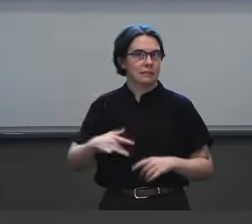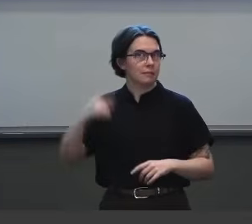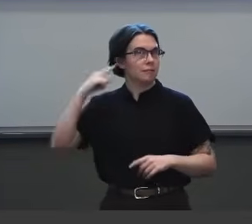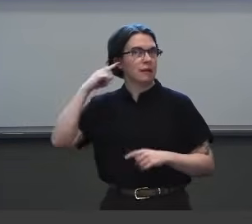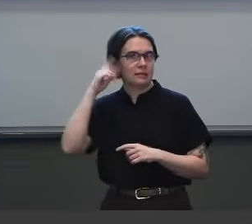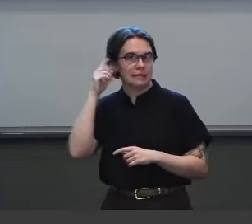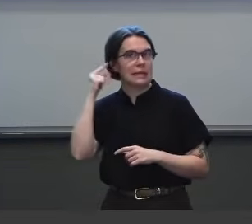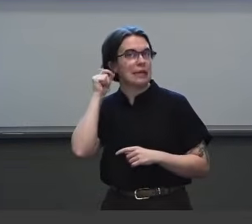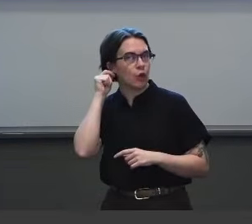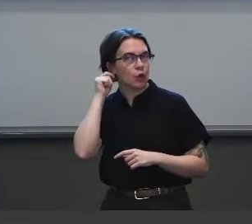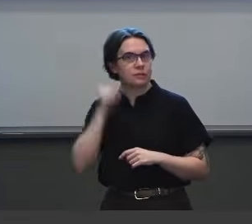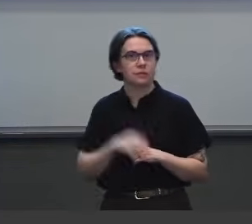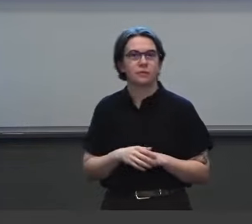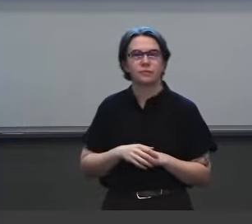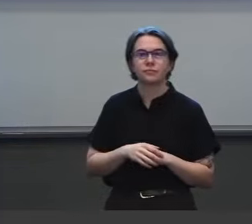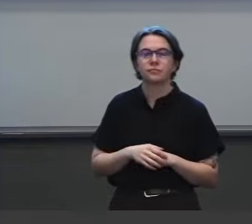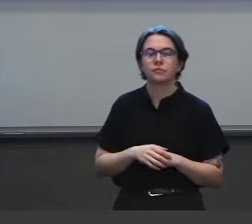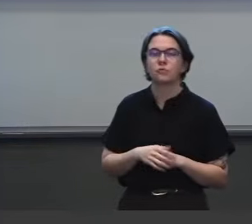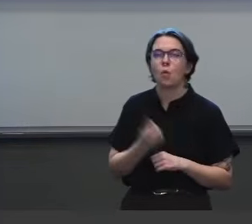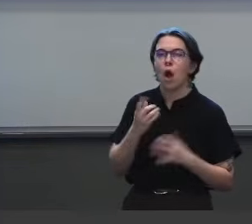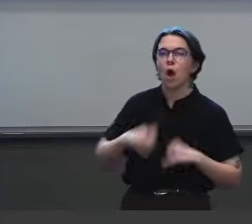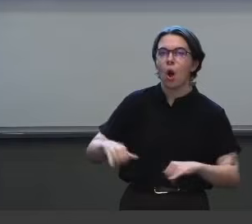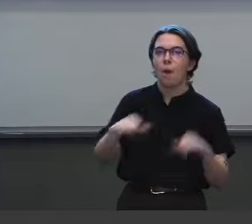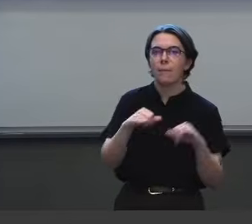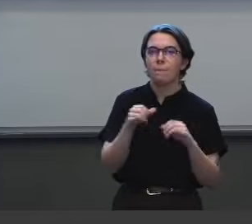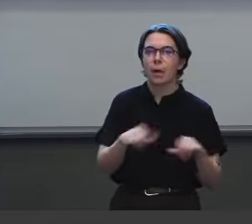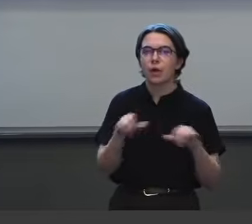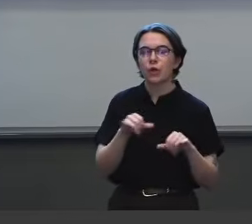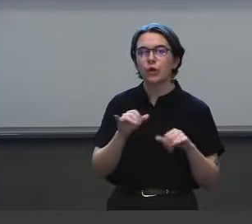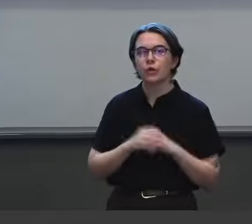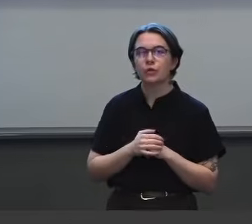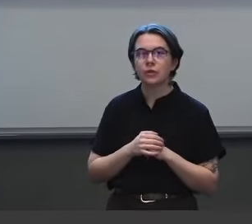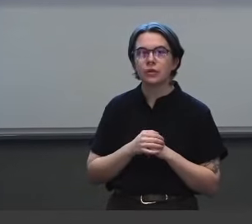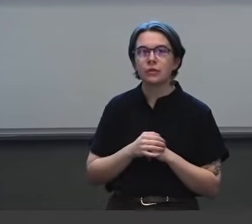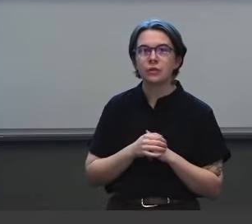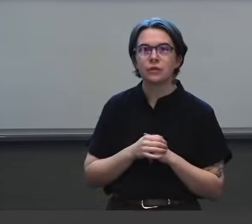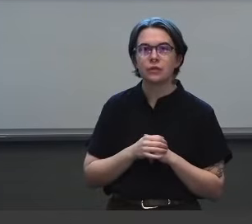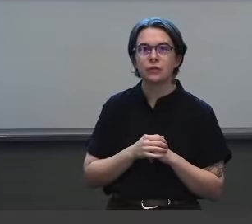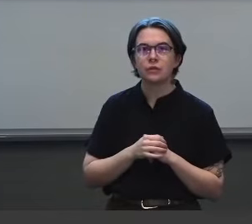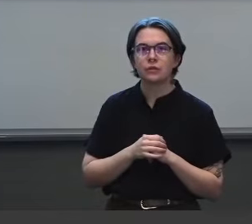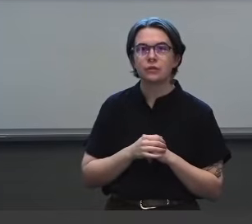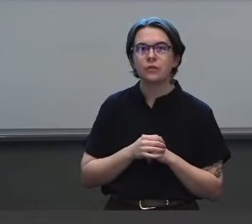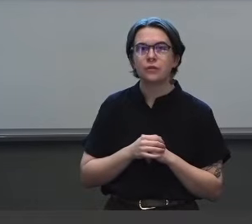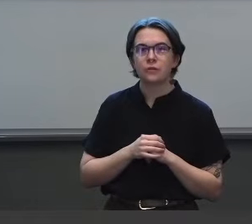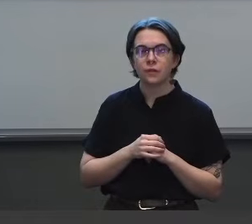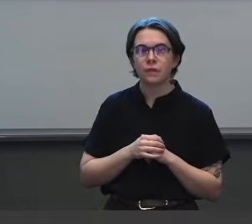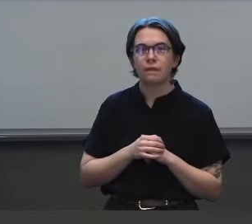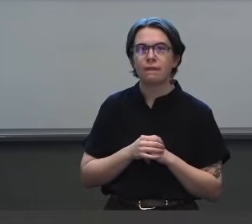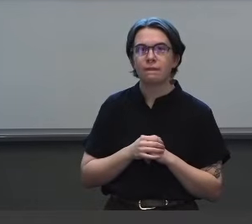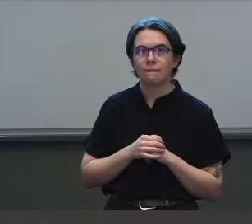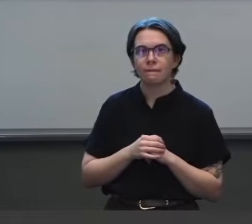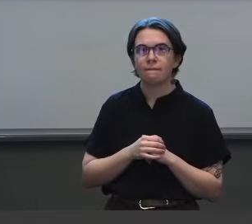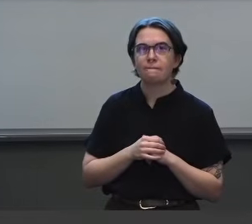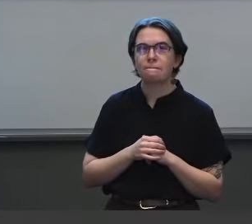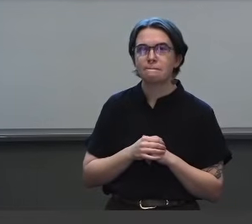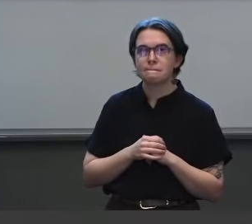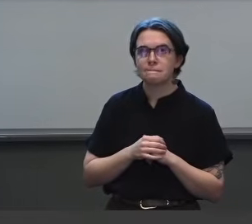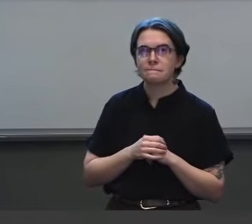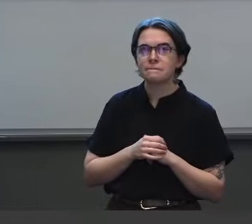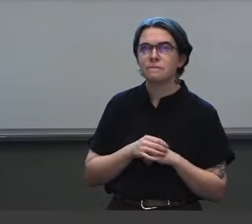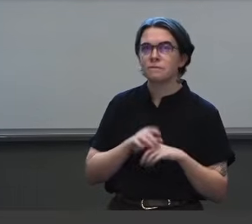not really a consistent one, is that the reactions to sounds vary in the type of reaction and also its